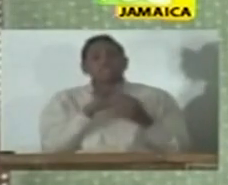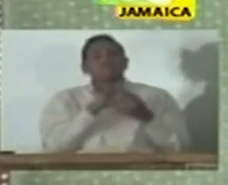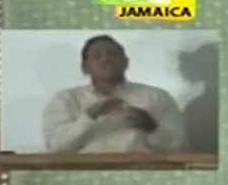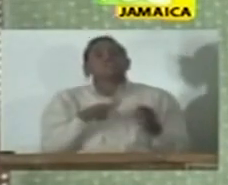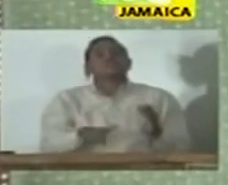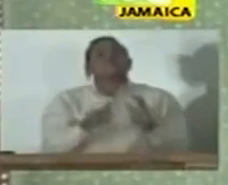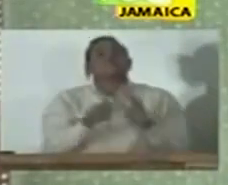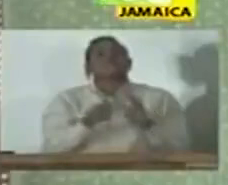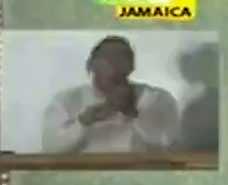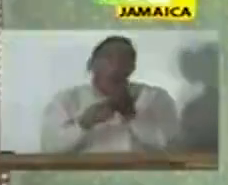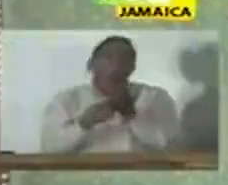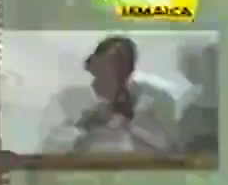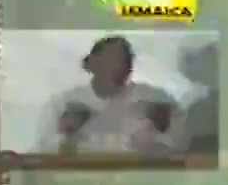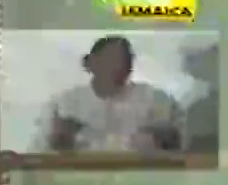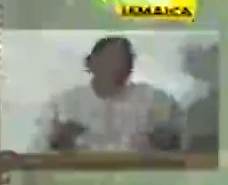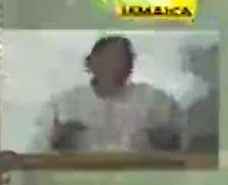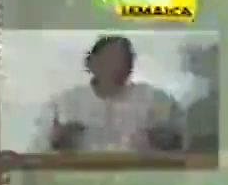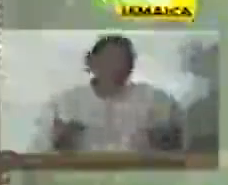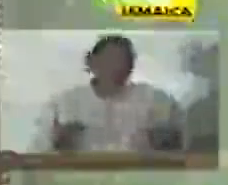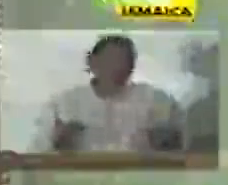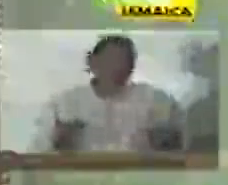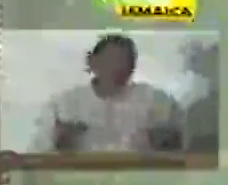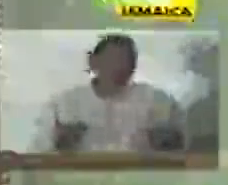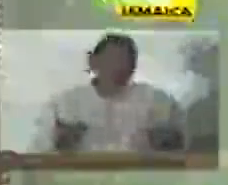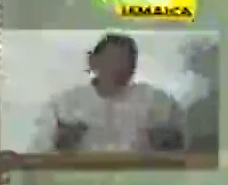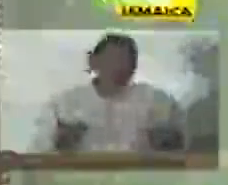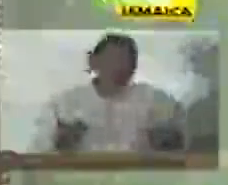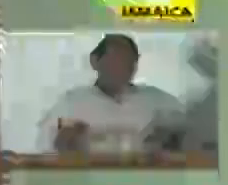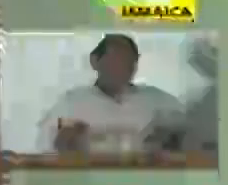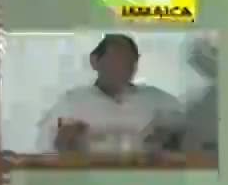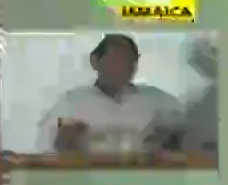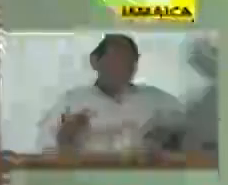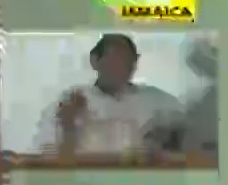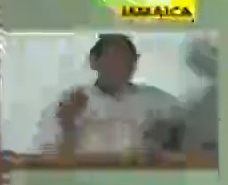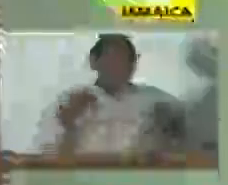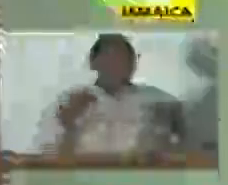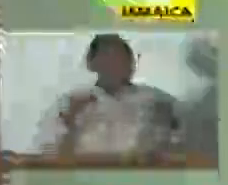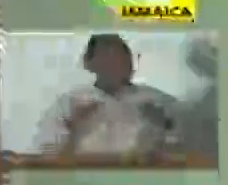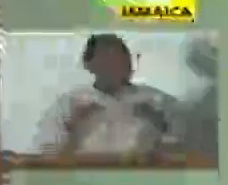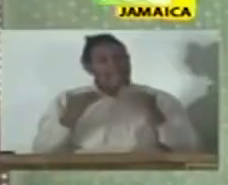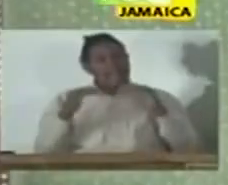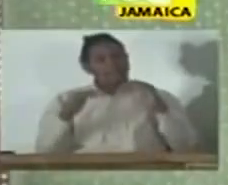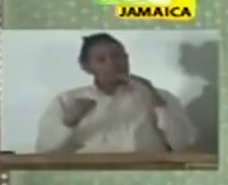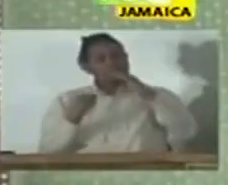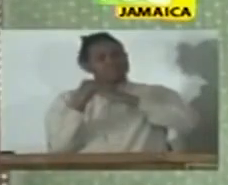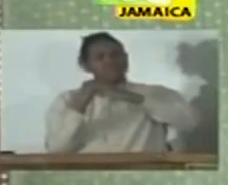this debate. And you are pushing the limit of it.